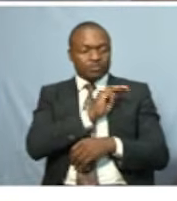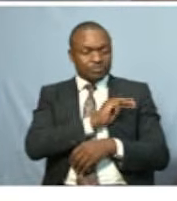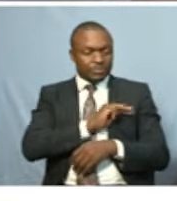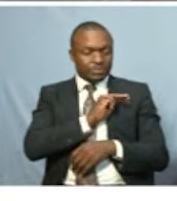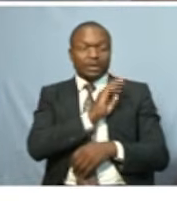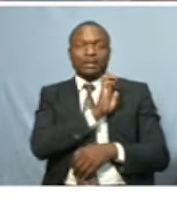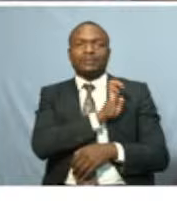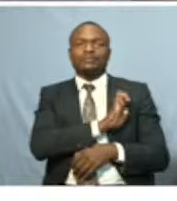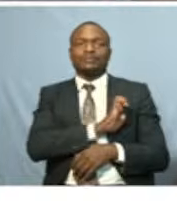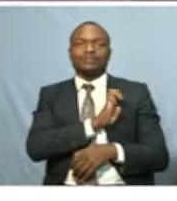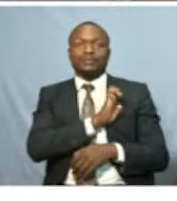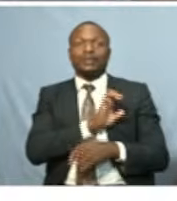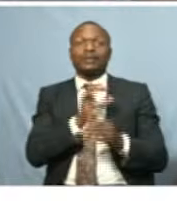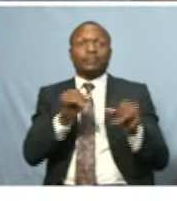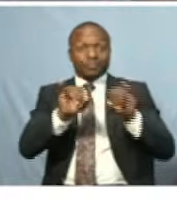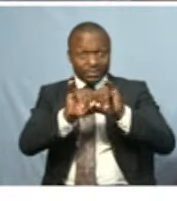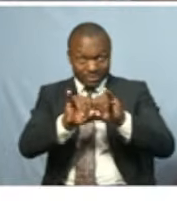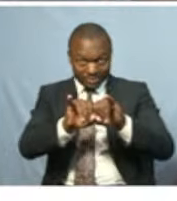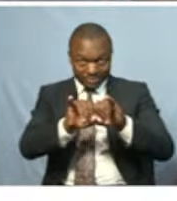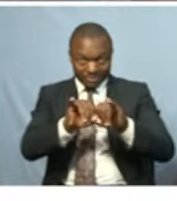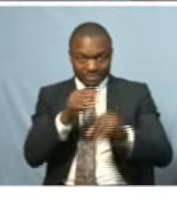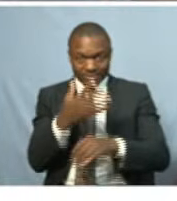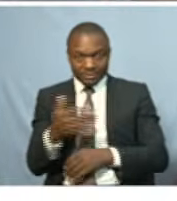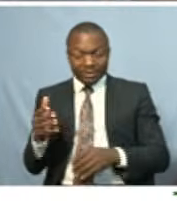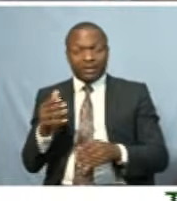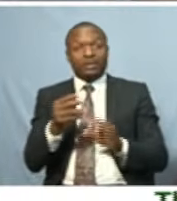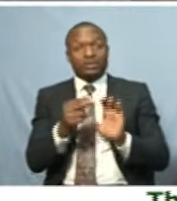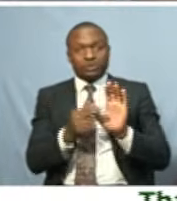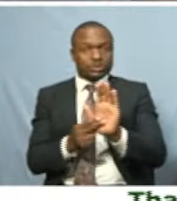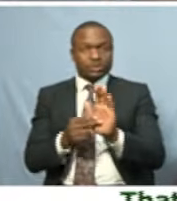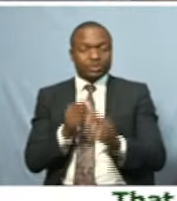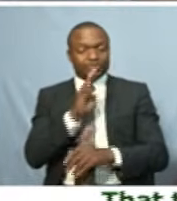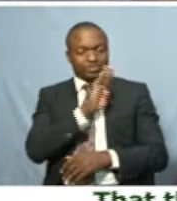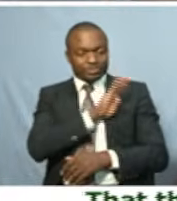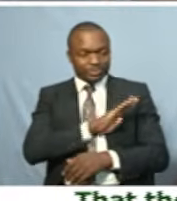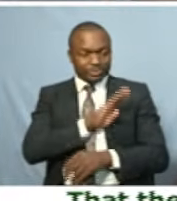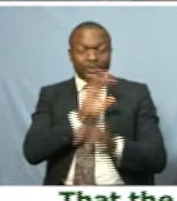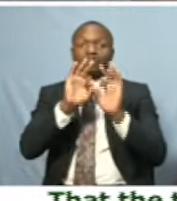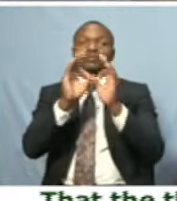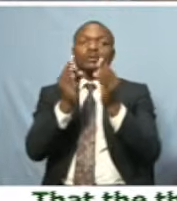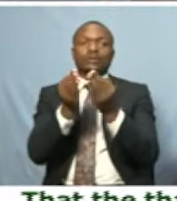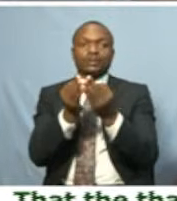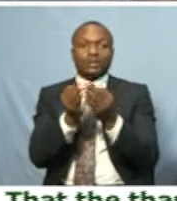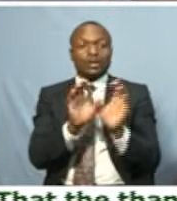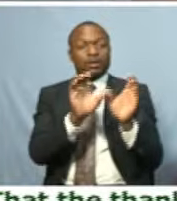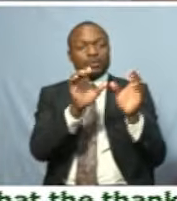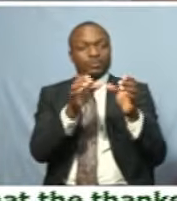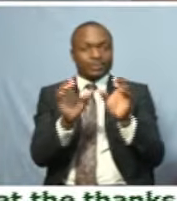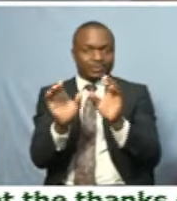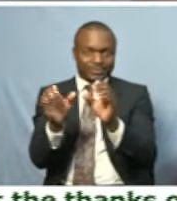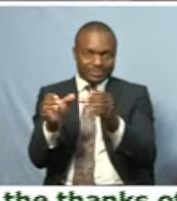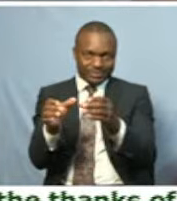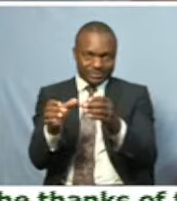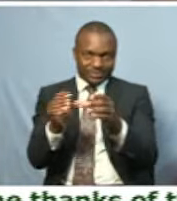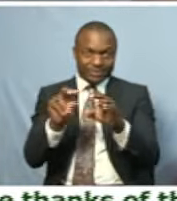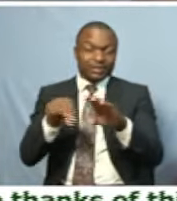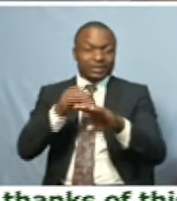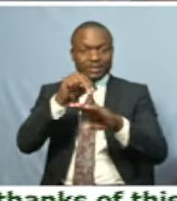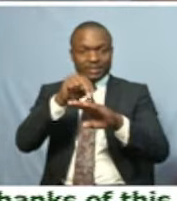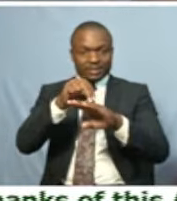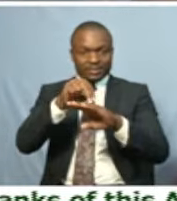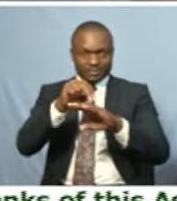and ethics are important values that shape the character of our families, communities, and the nation at